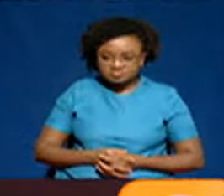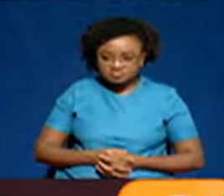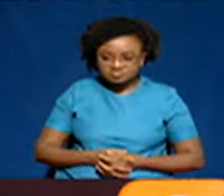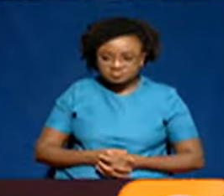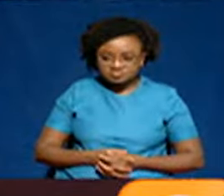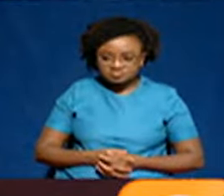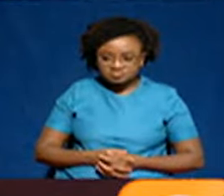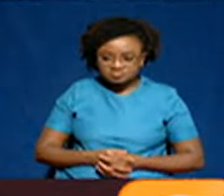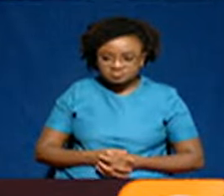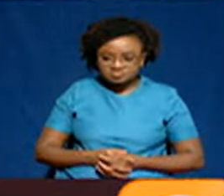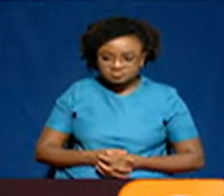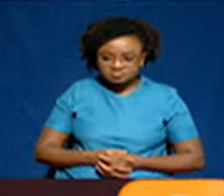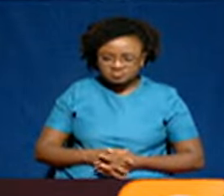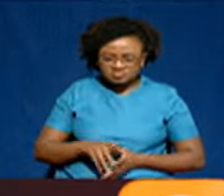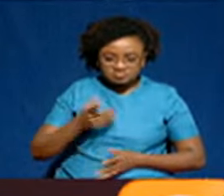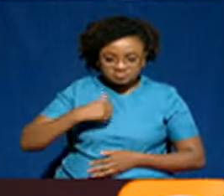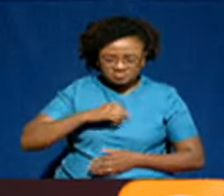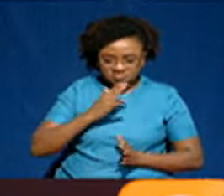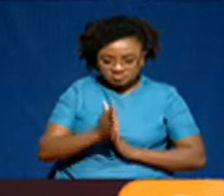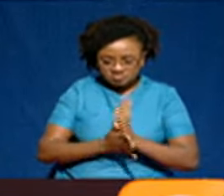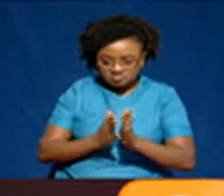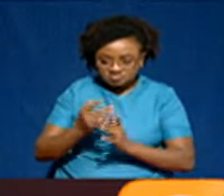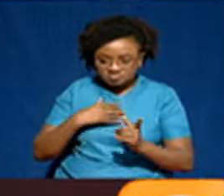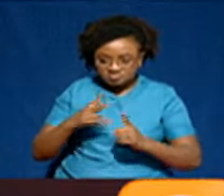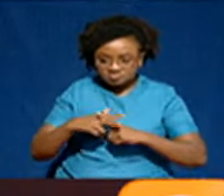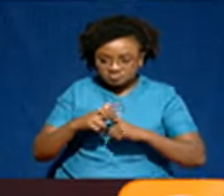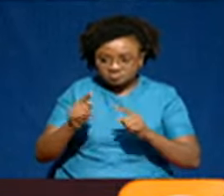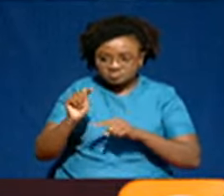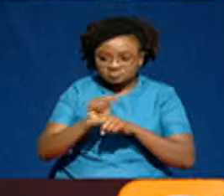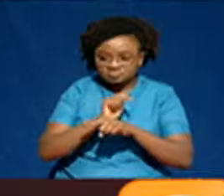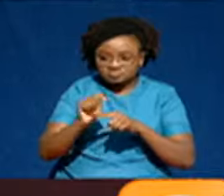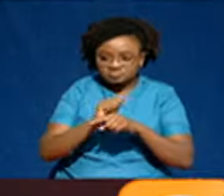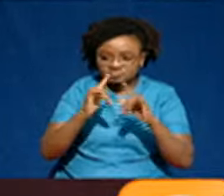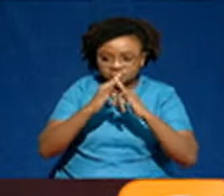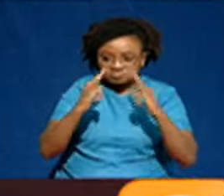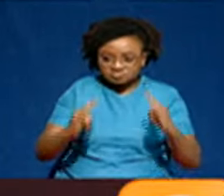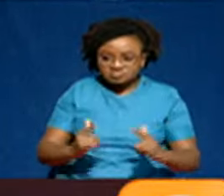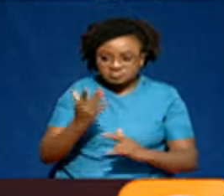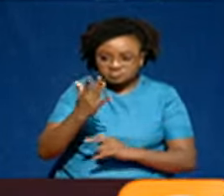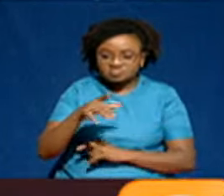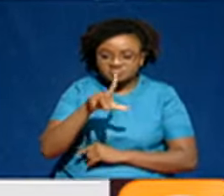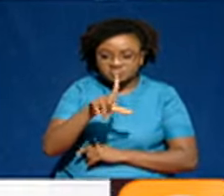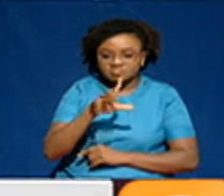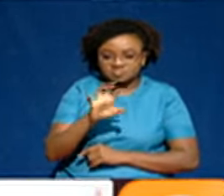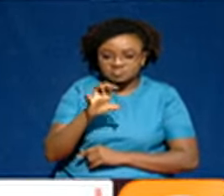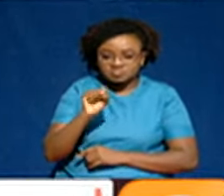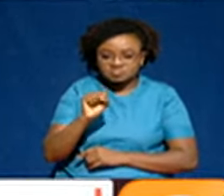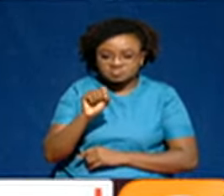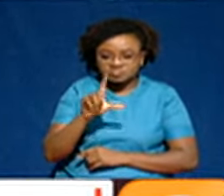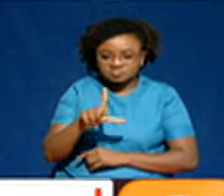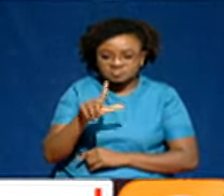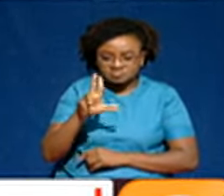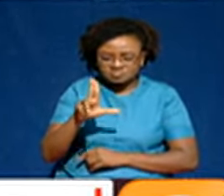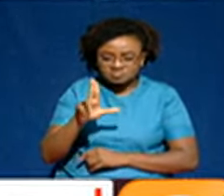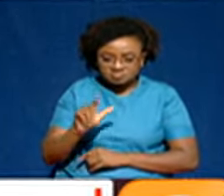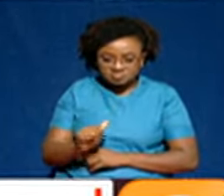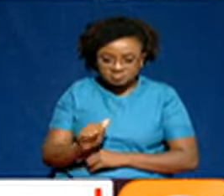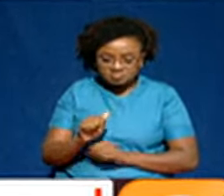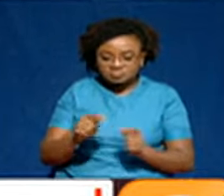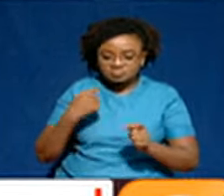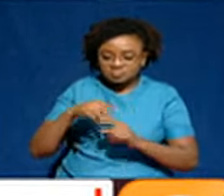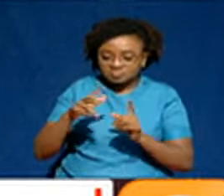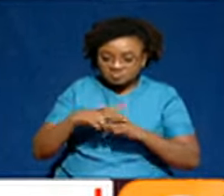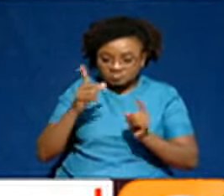We are at the initial stages of starting a training camp, athletics training camp at Lesirwa. We have already started